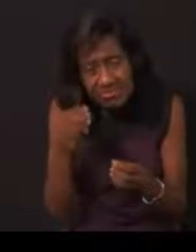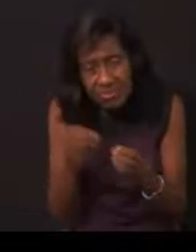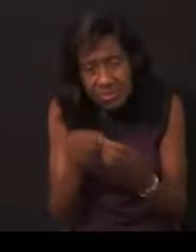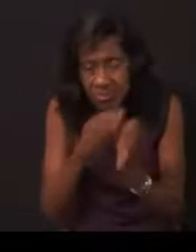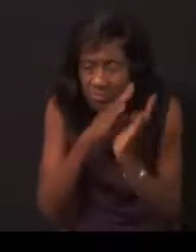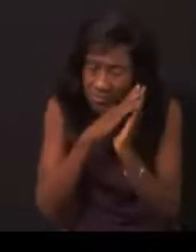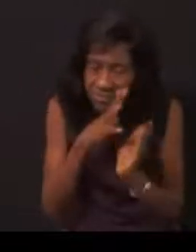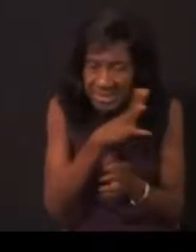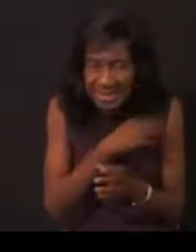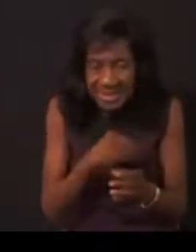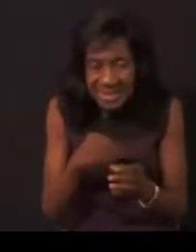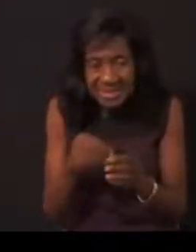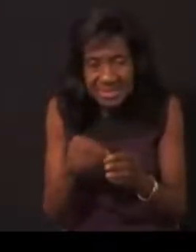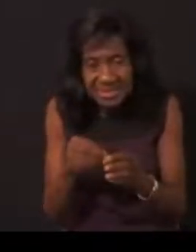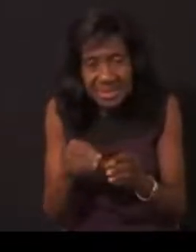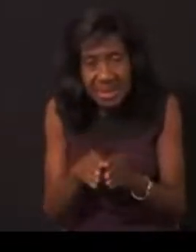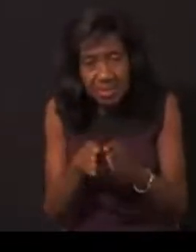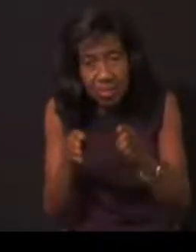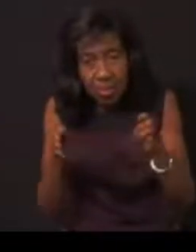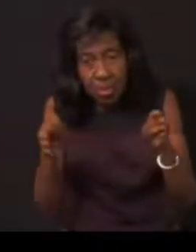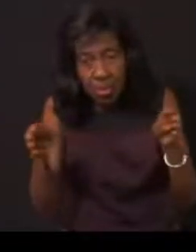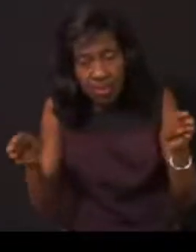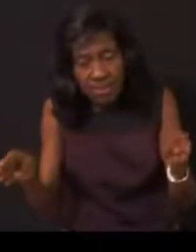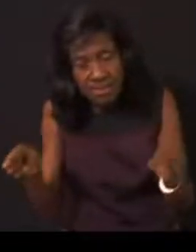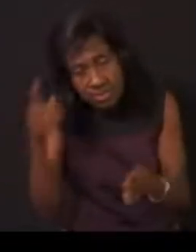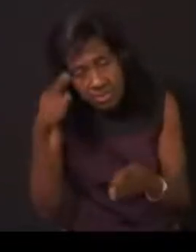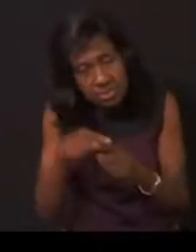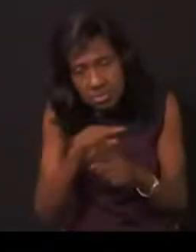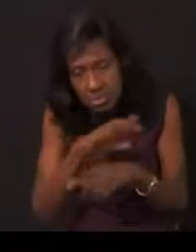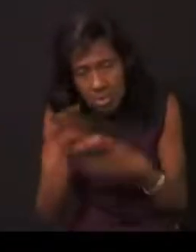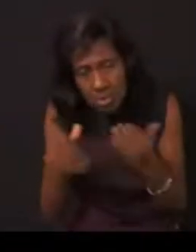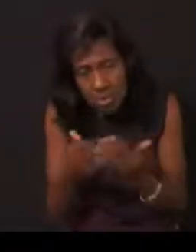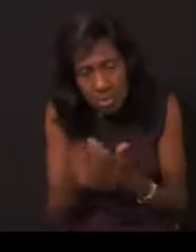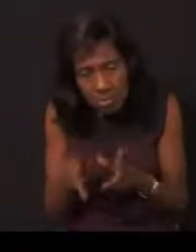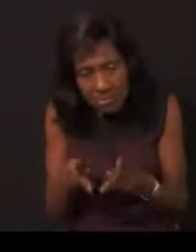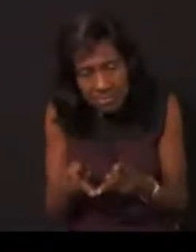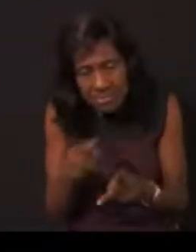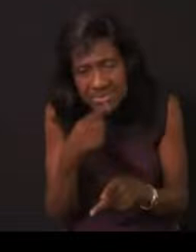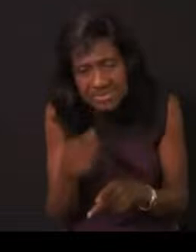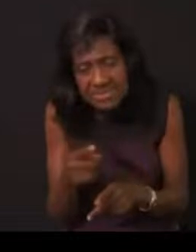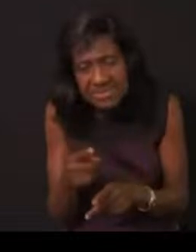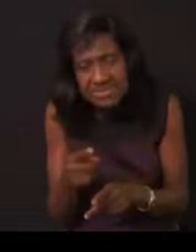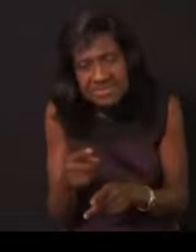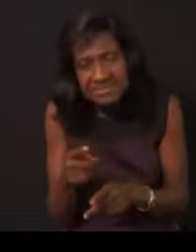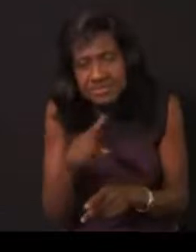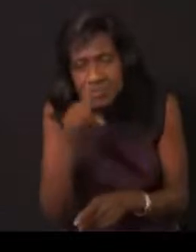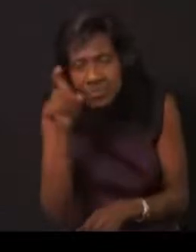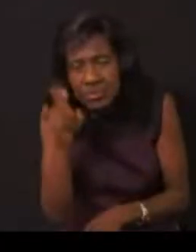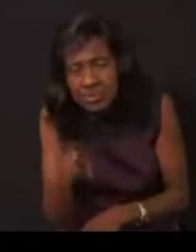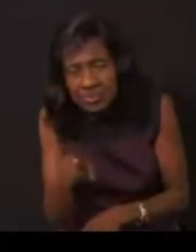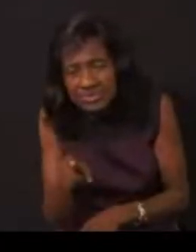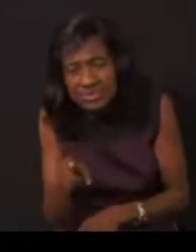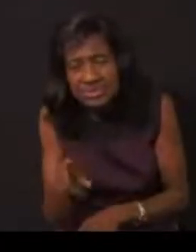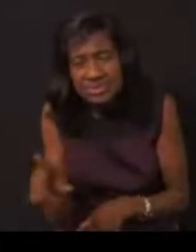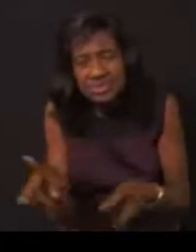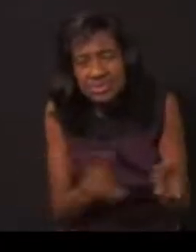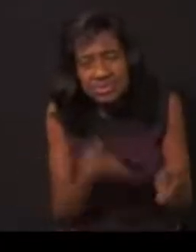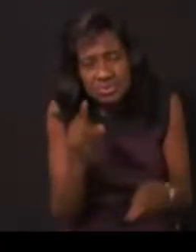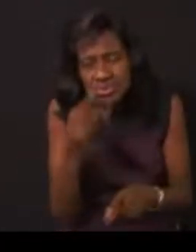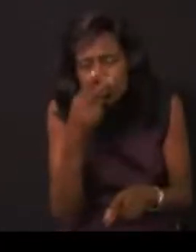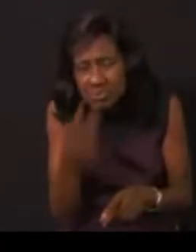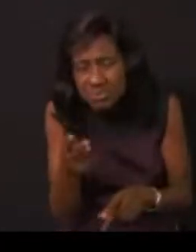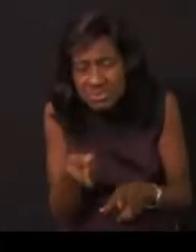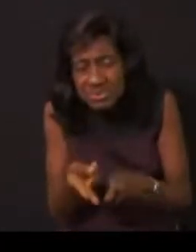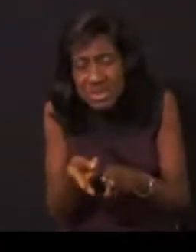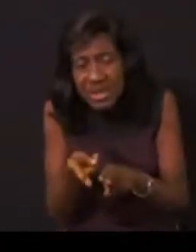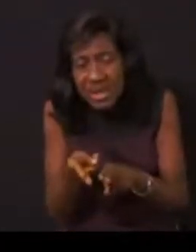aggressive measures and encouragement to get more people vaccinated. Are you seeing an increase in improvement in that area?